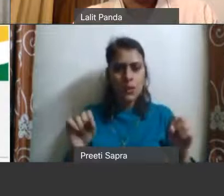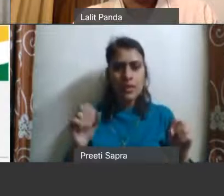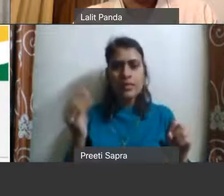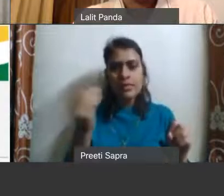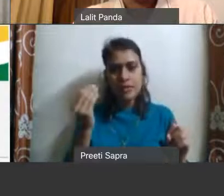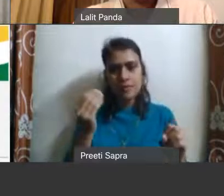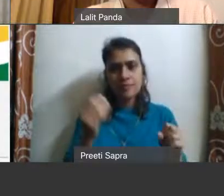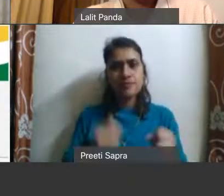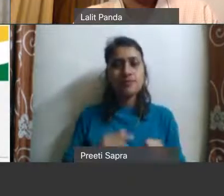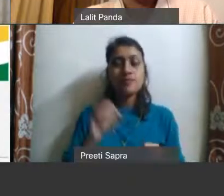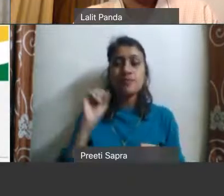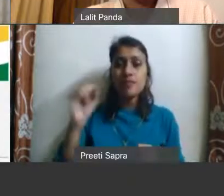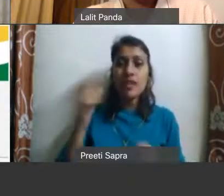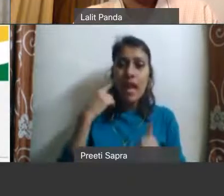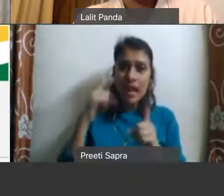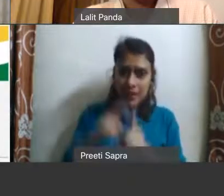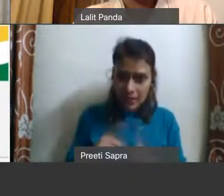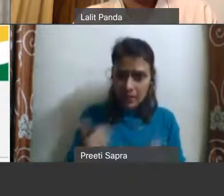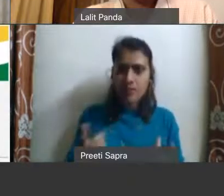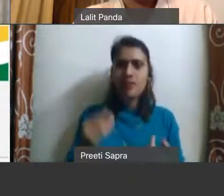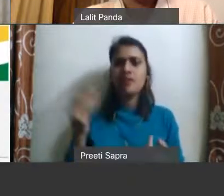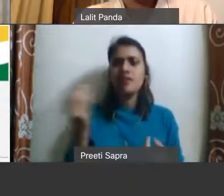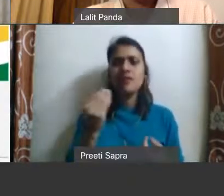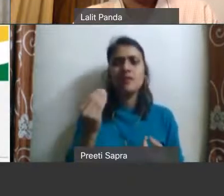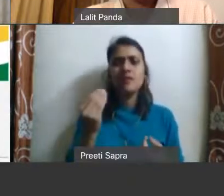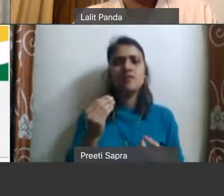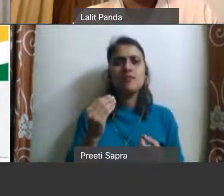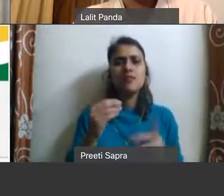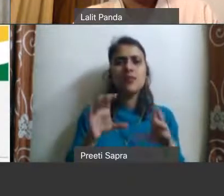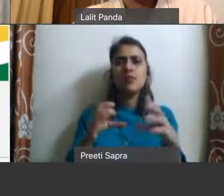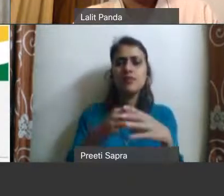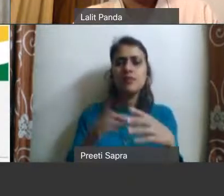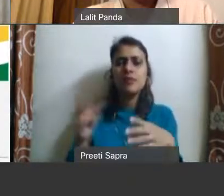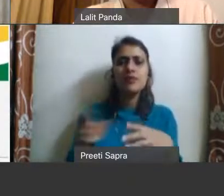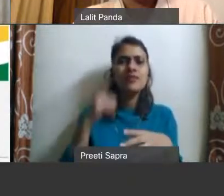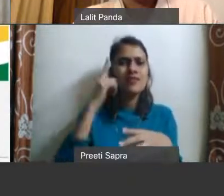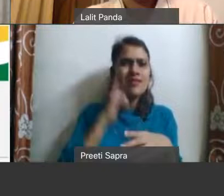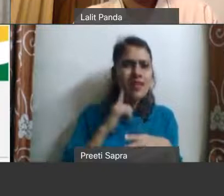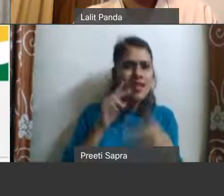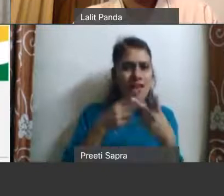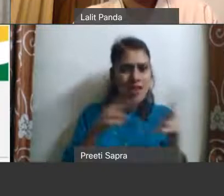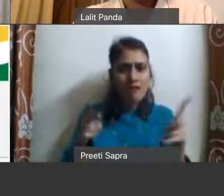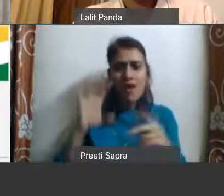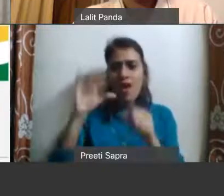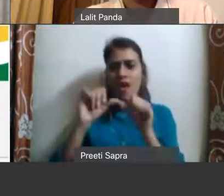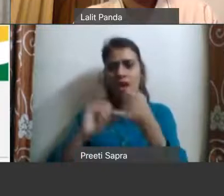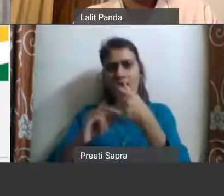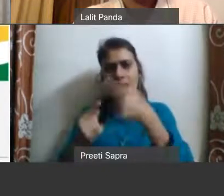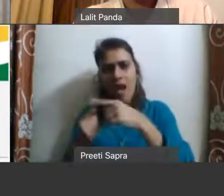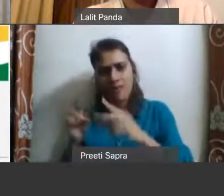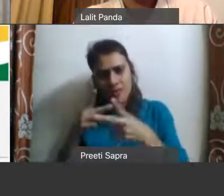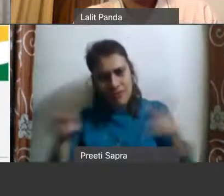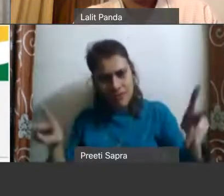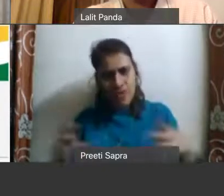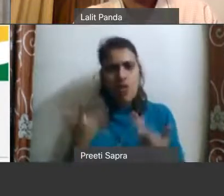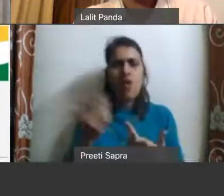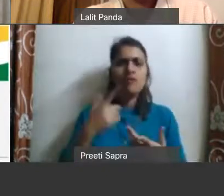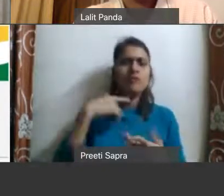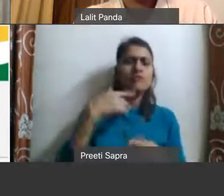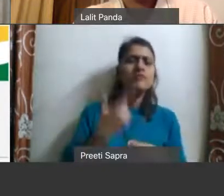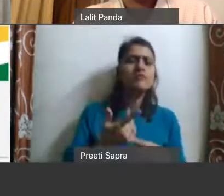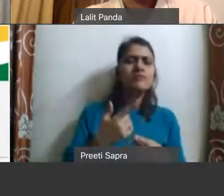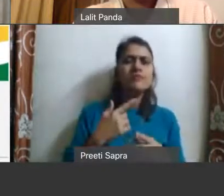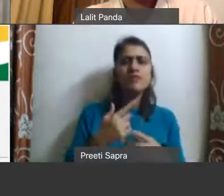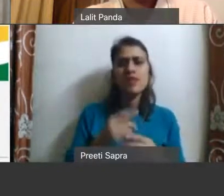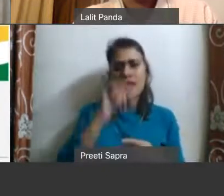sexual identity or sexual minorities or caste groups, are deprived of something on the one hand, or